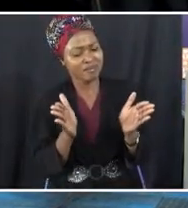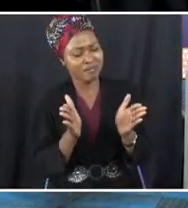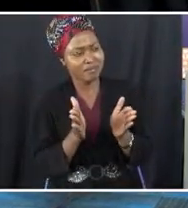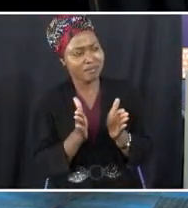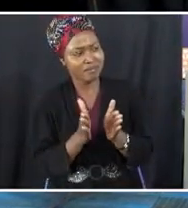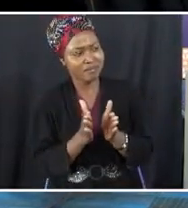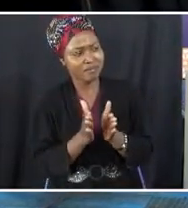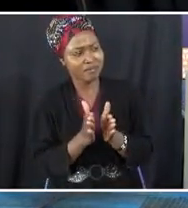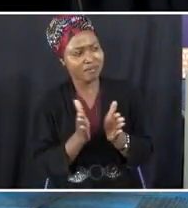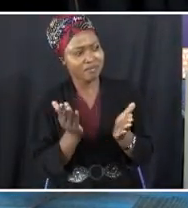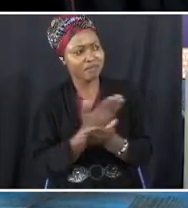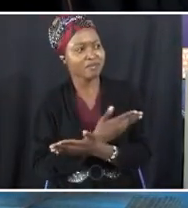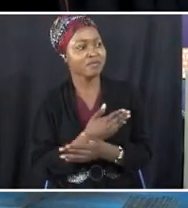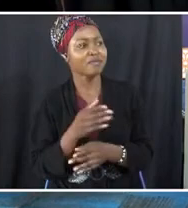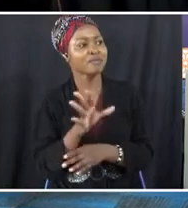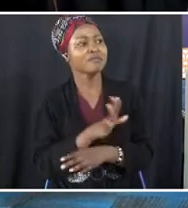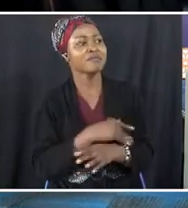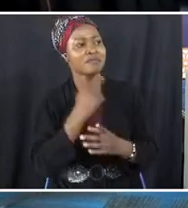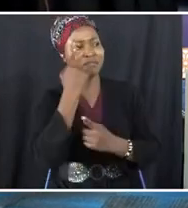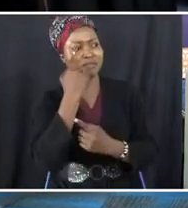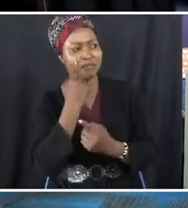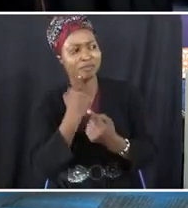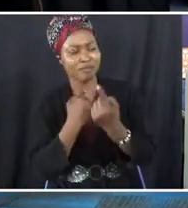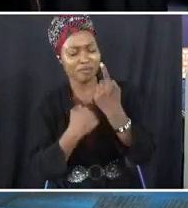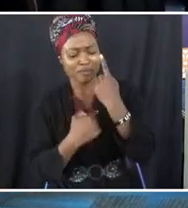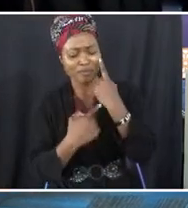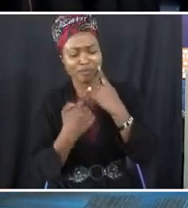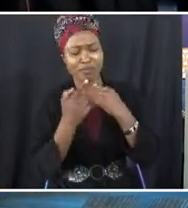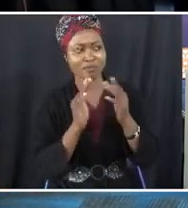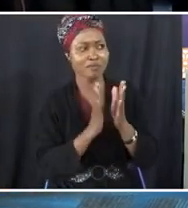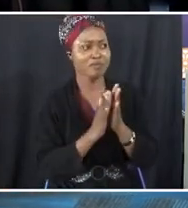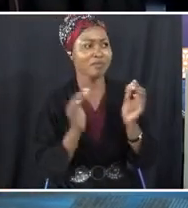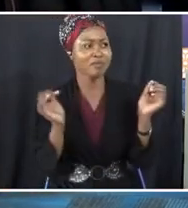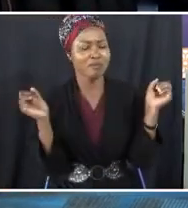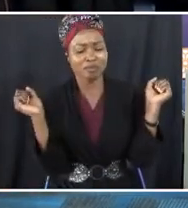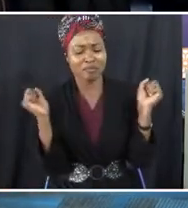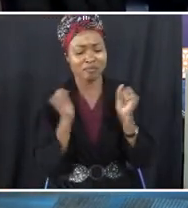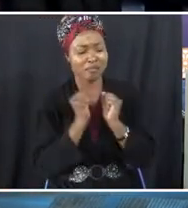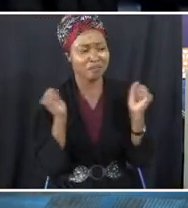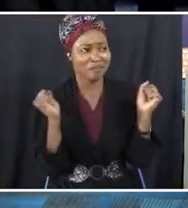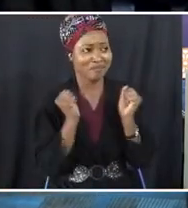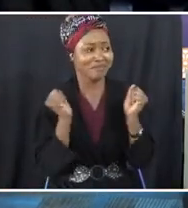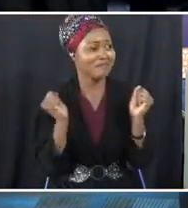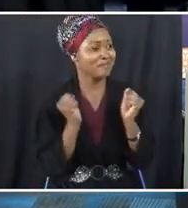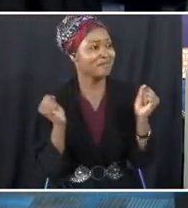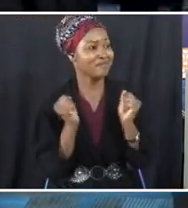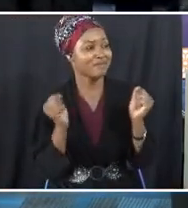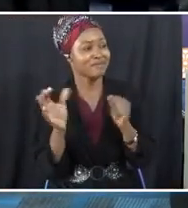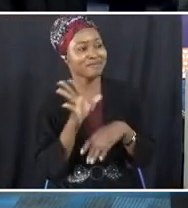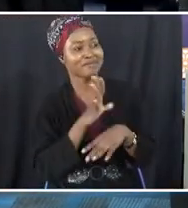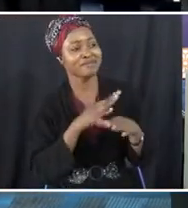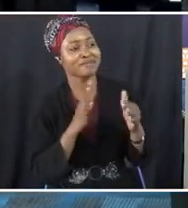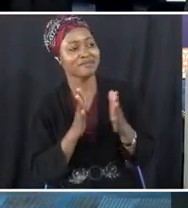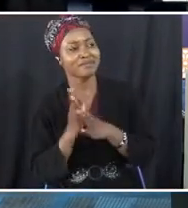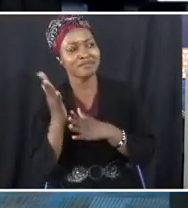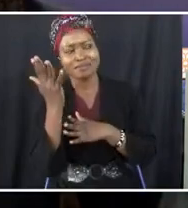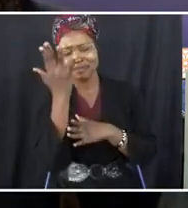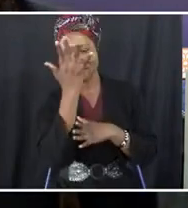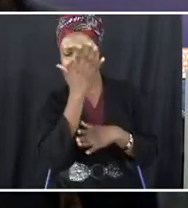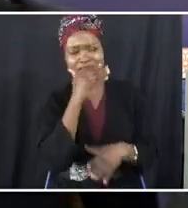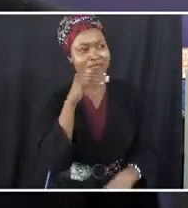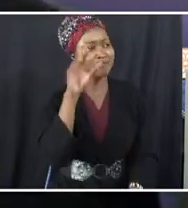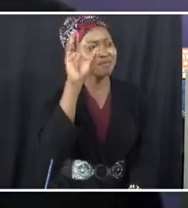with mystery, the moon was cold and chill, as